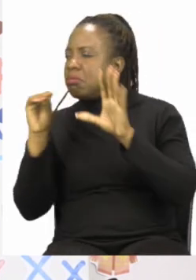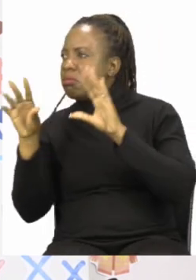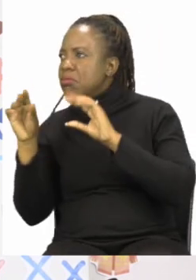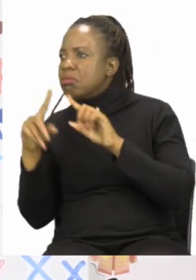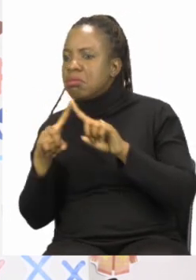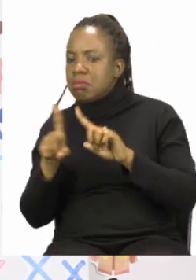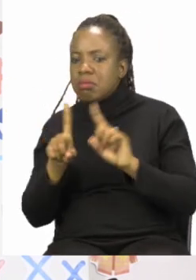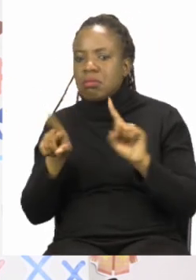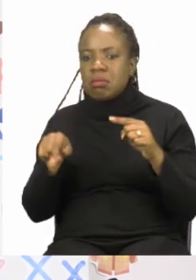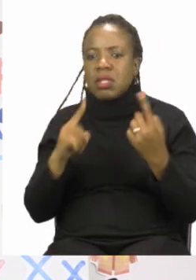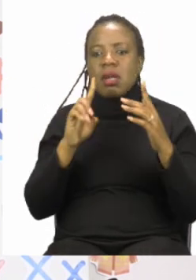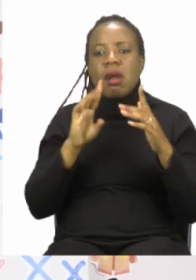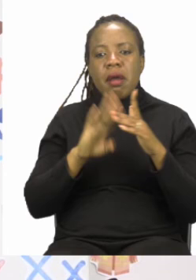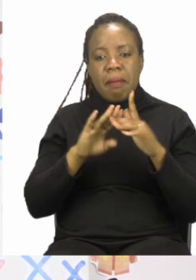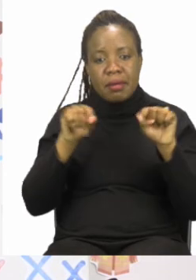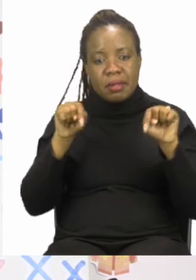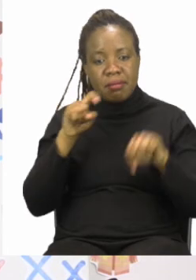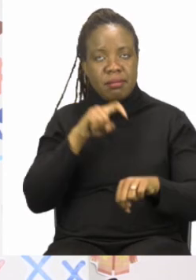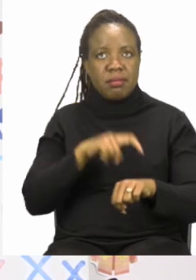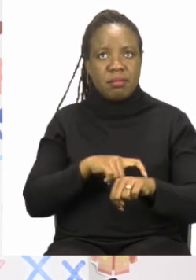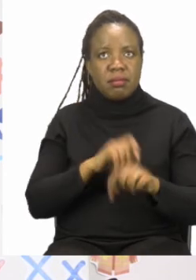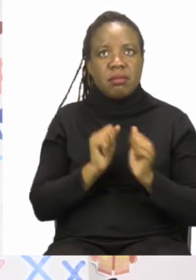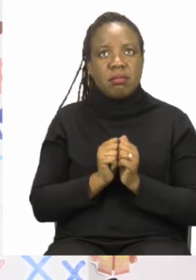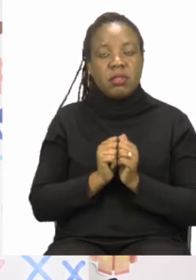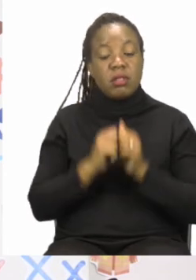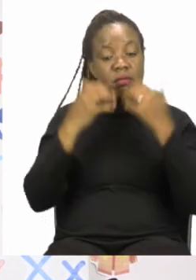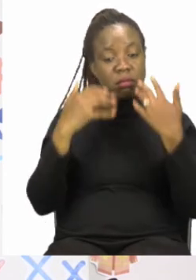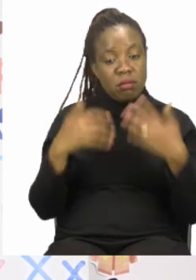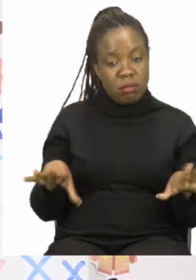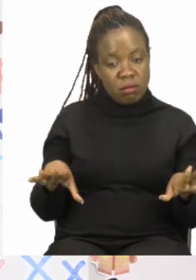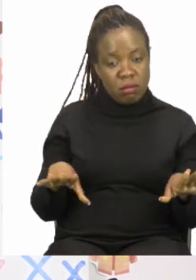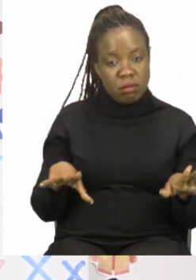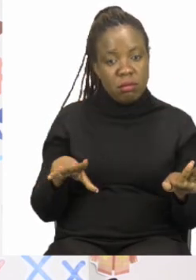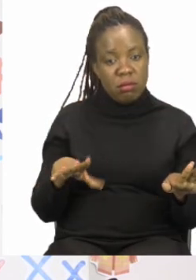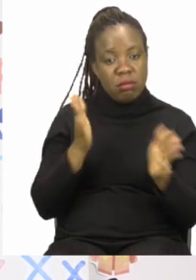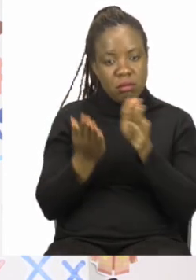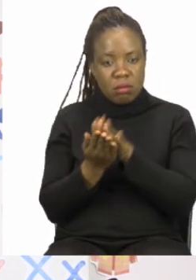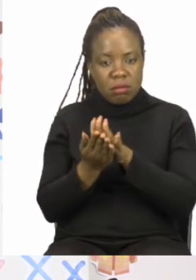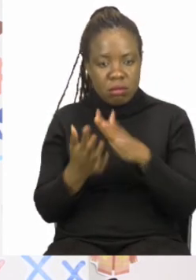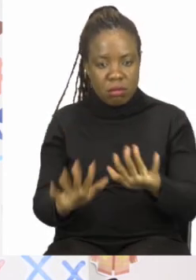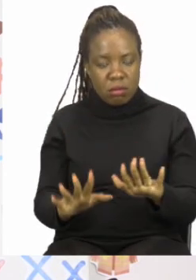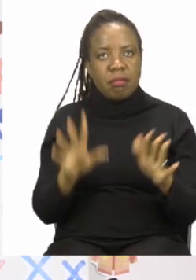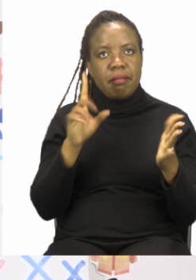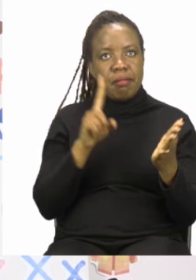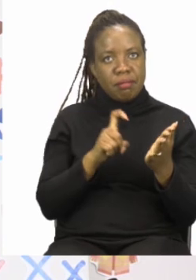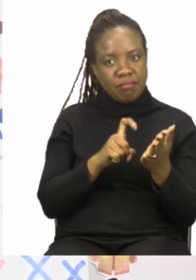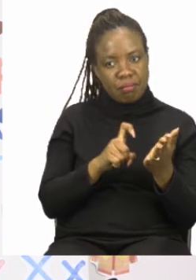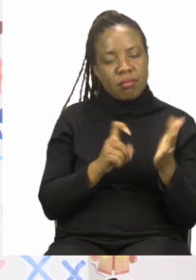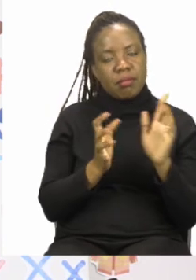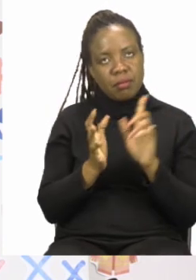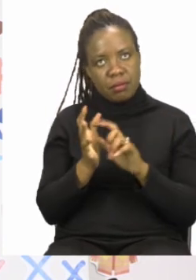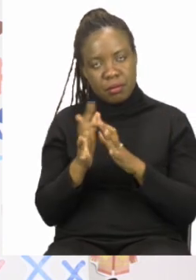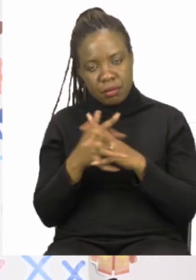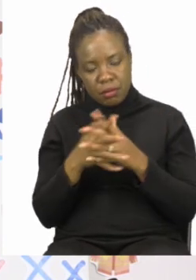we are done with our lesson, I'd like us to please sanitize. Remember, if something is difficult for you or